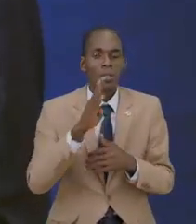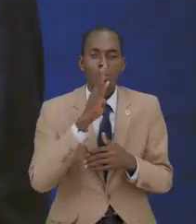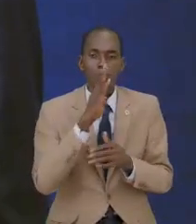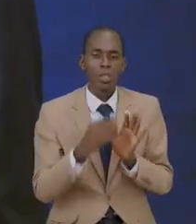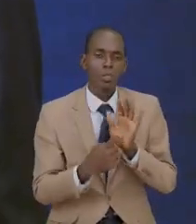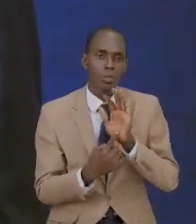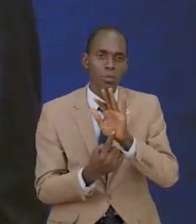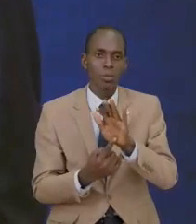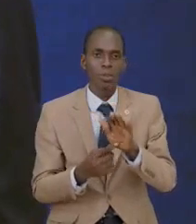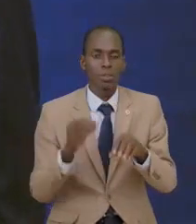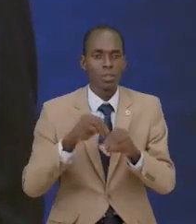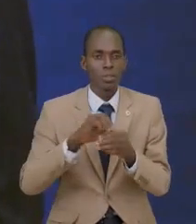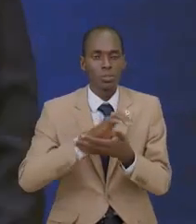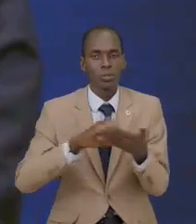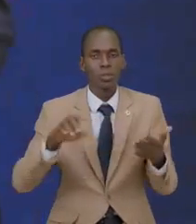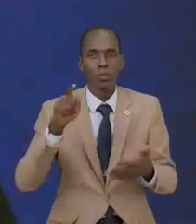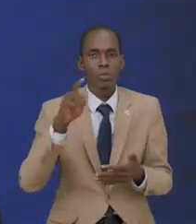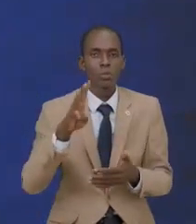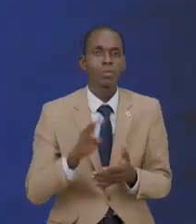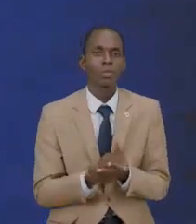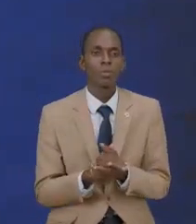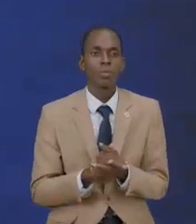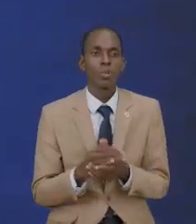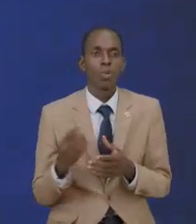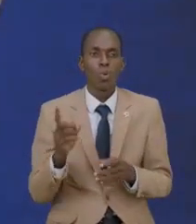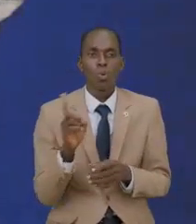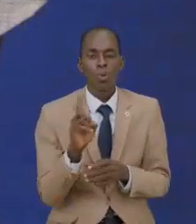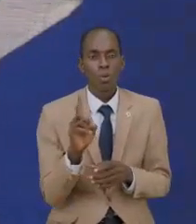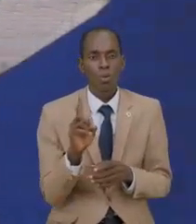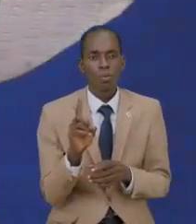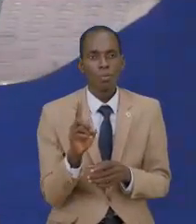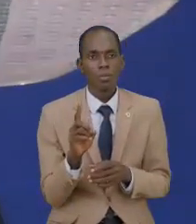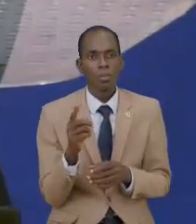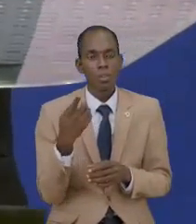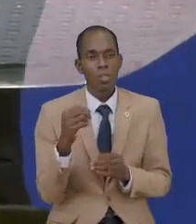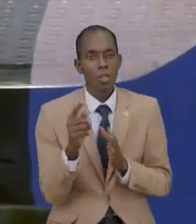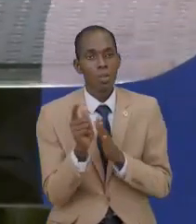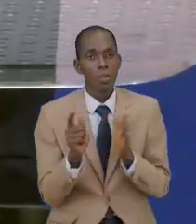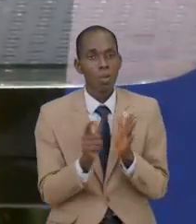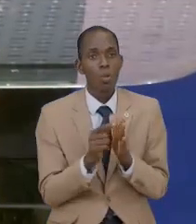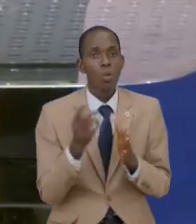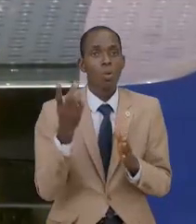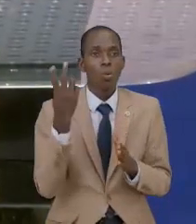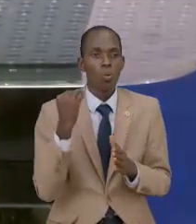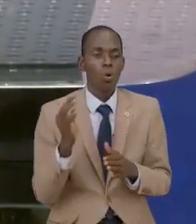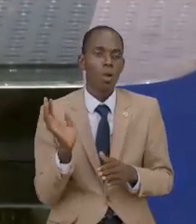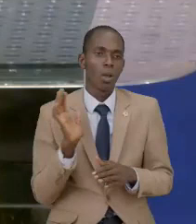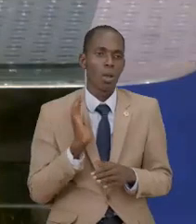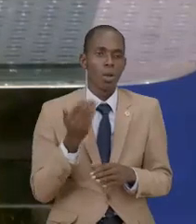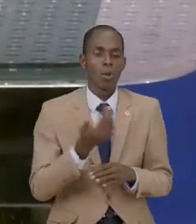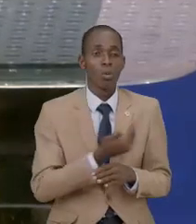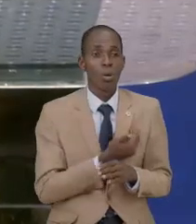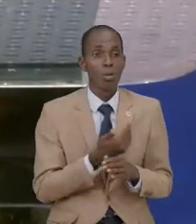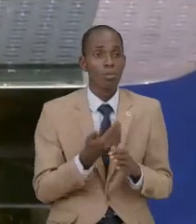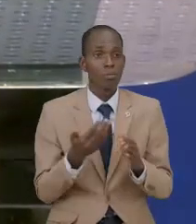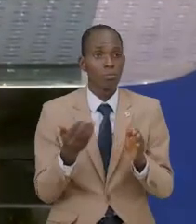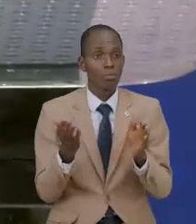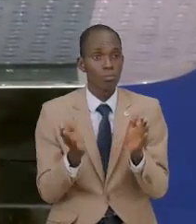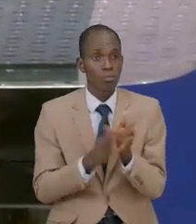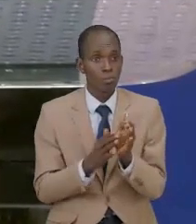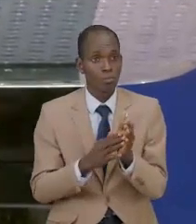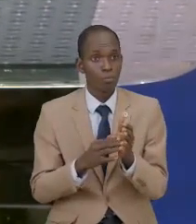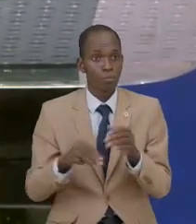revealed. 24. Wherefore the law was our schoolmaster to